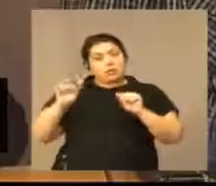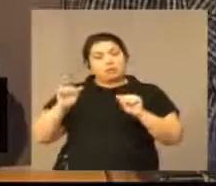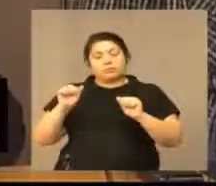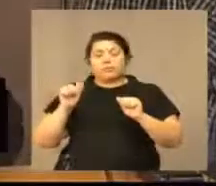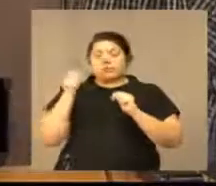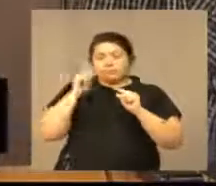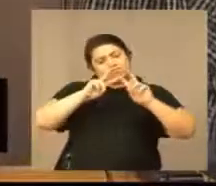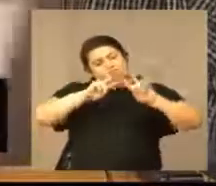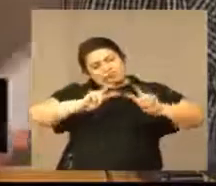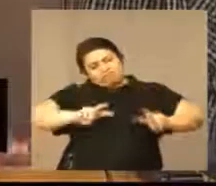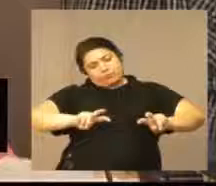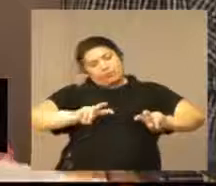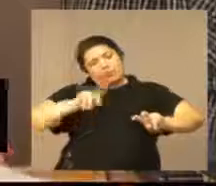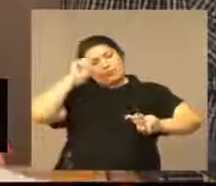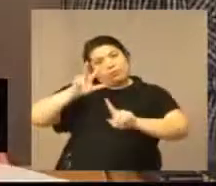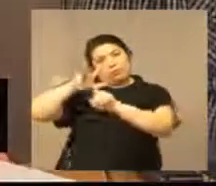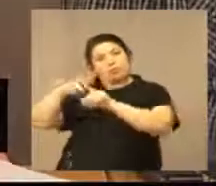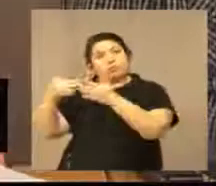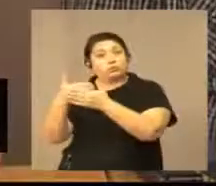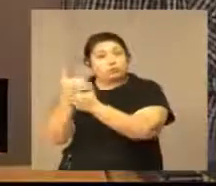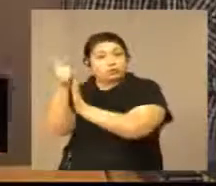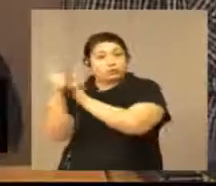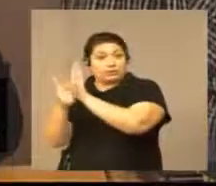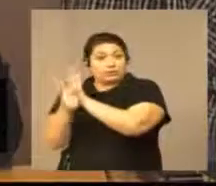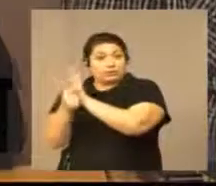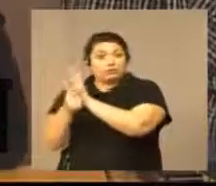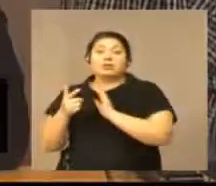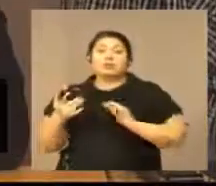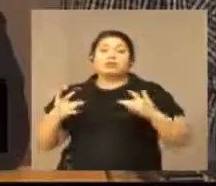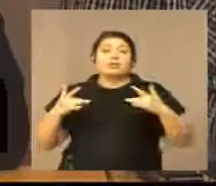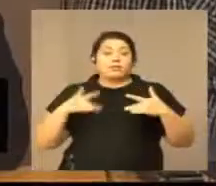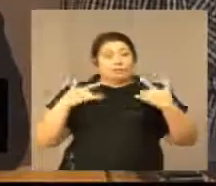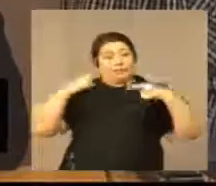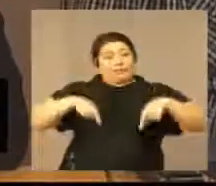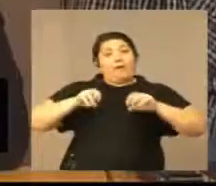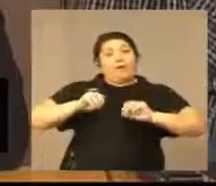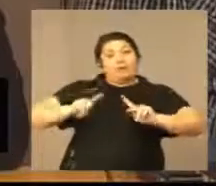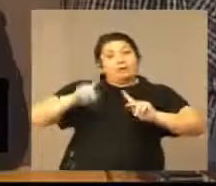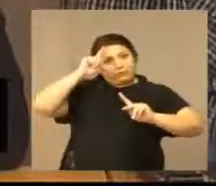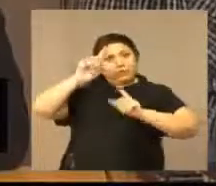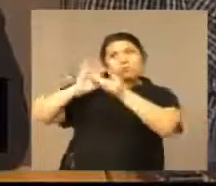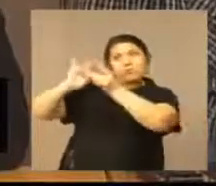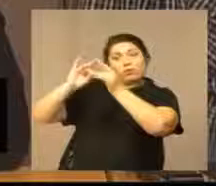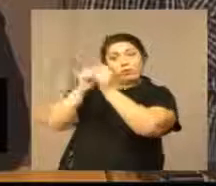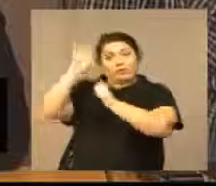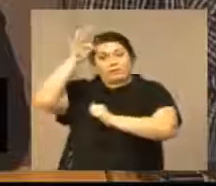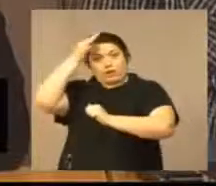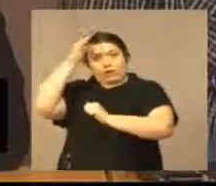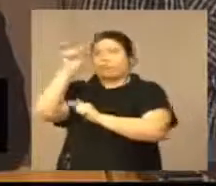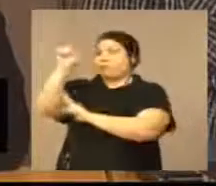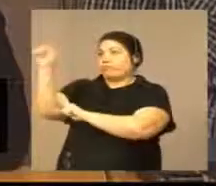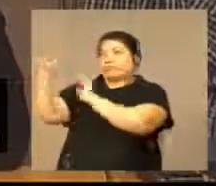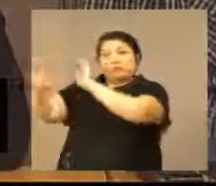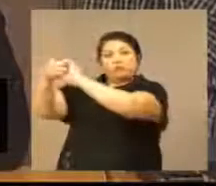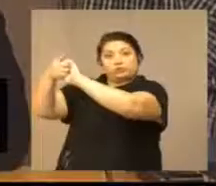legislative developments. We also see this as an opportunity to work with our federal partners in securing